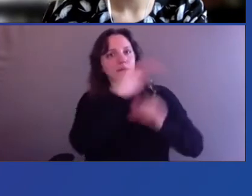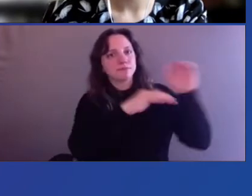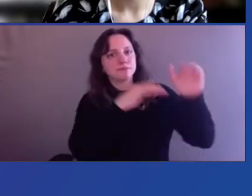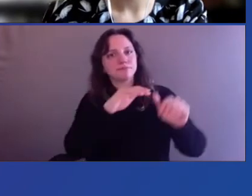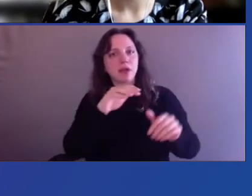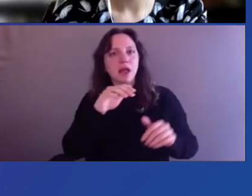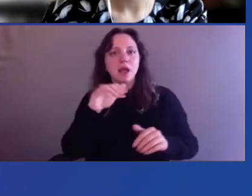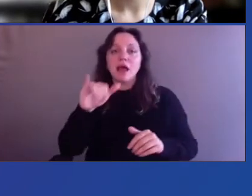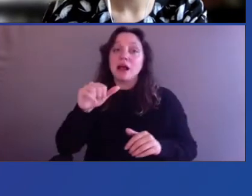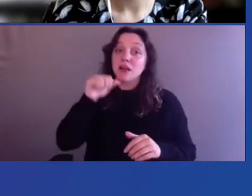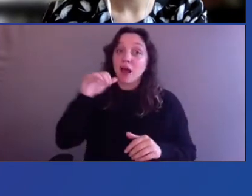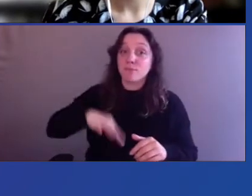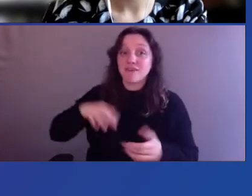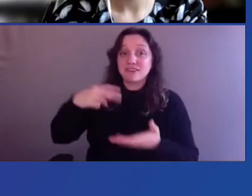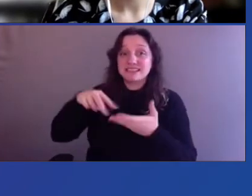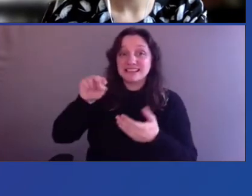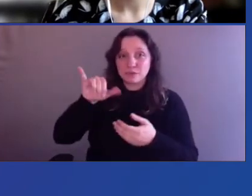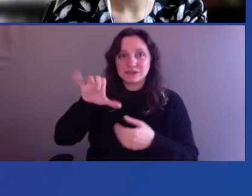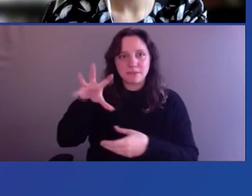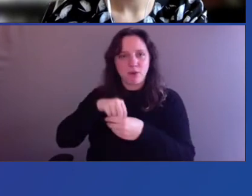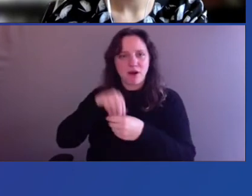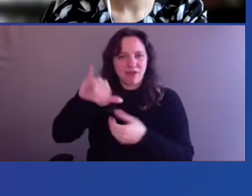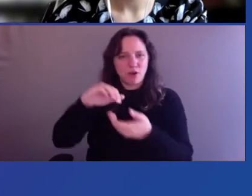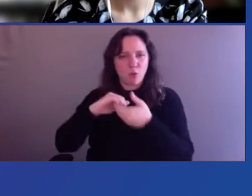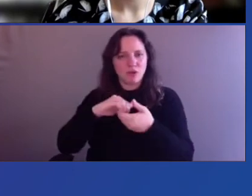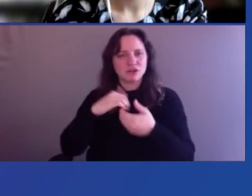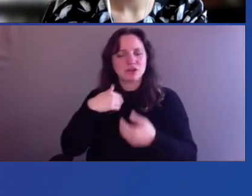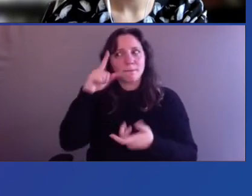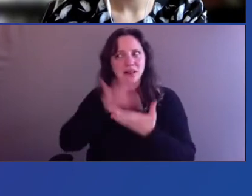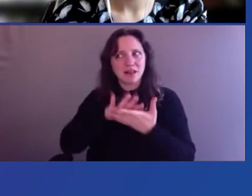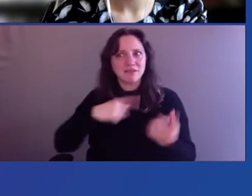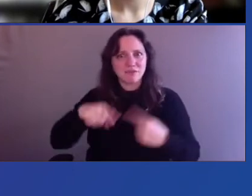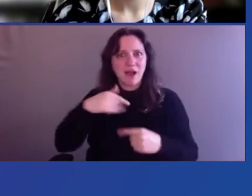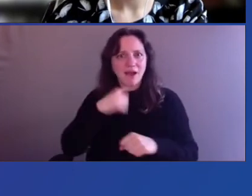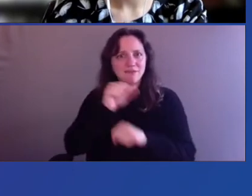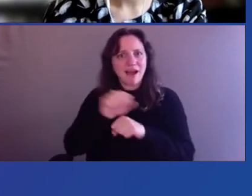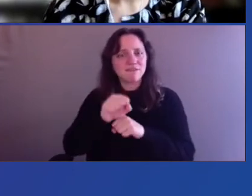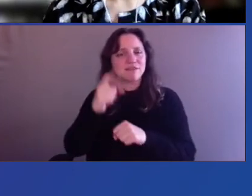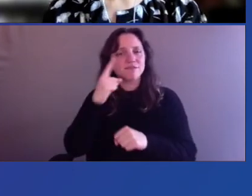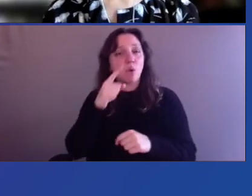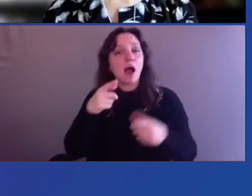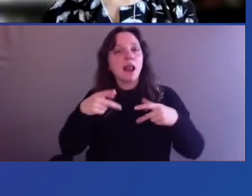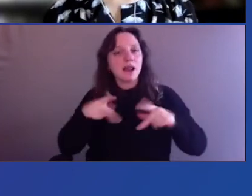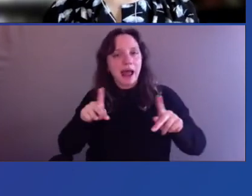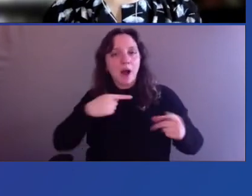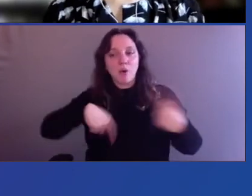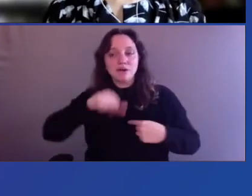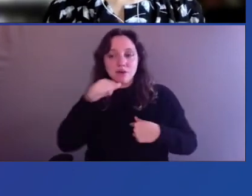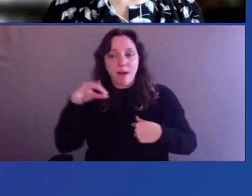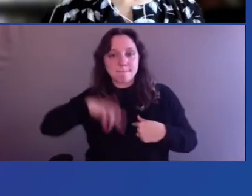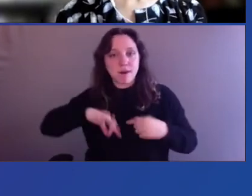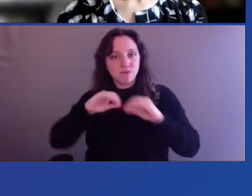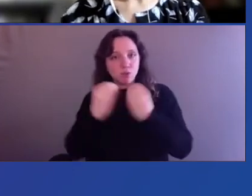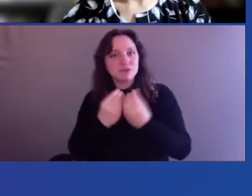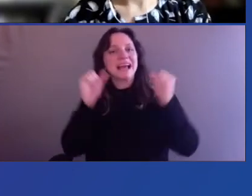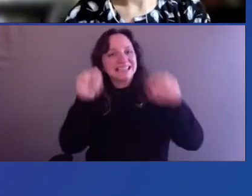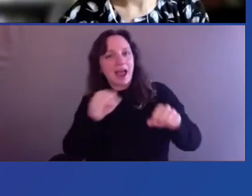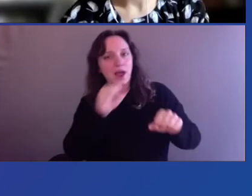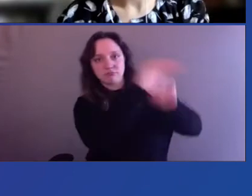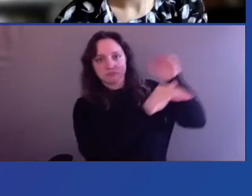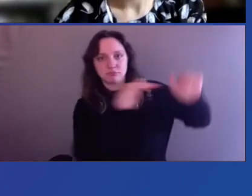advocate on behalf of their communities. So I think that's a great question. I think for us, as individuals,